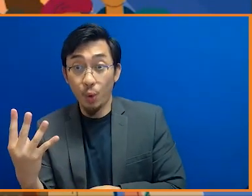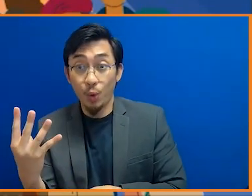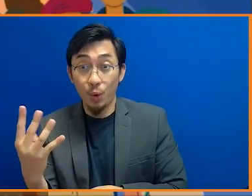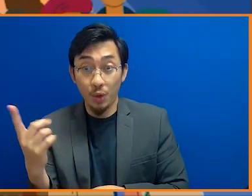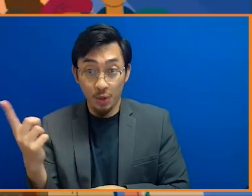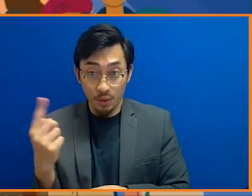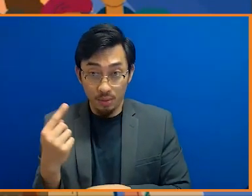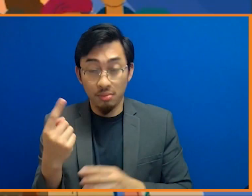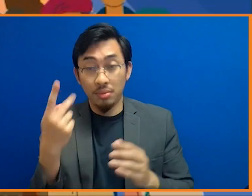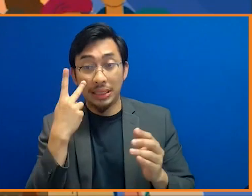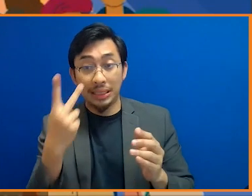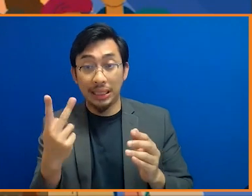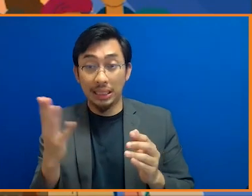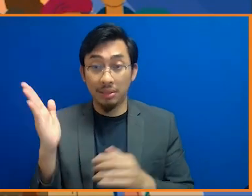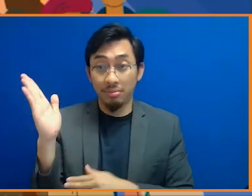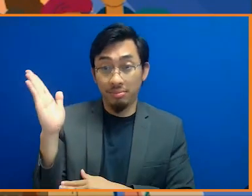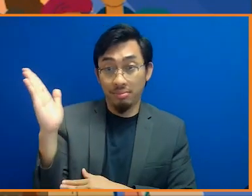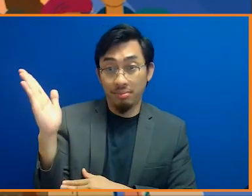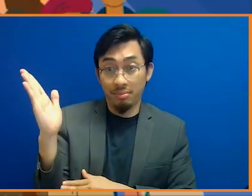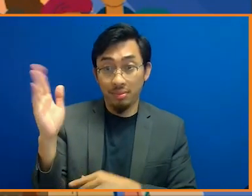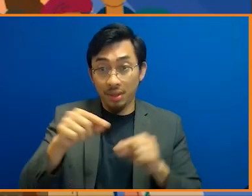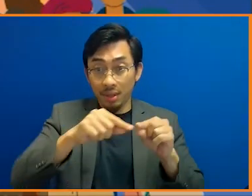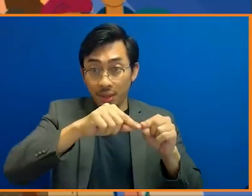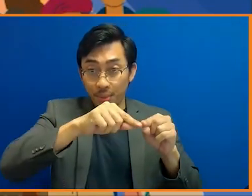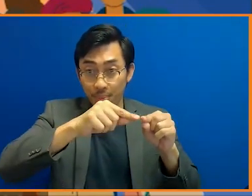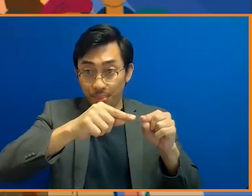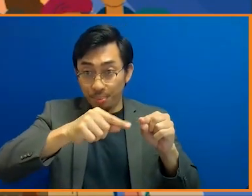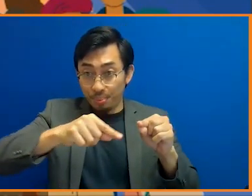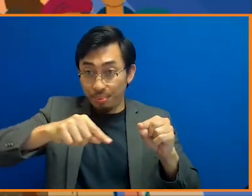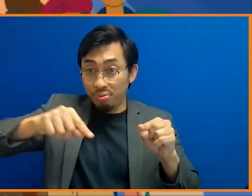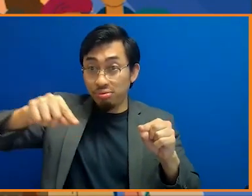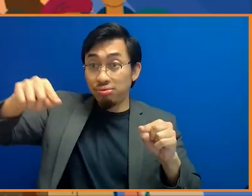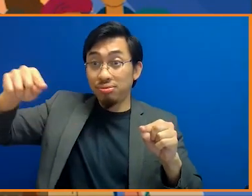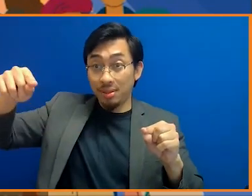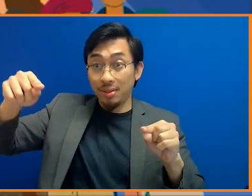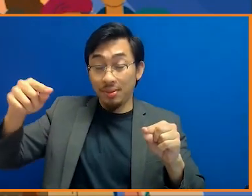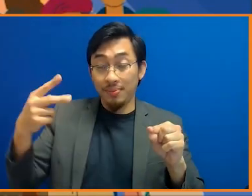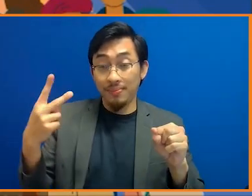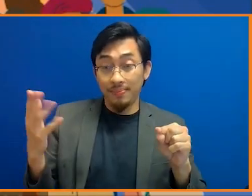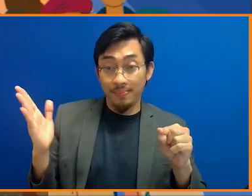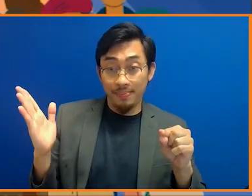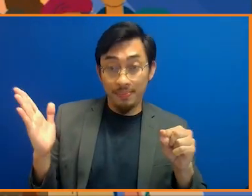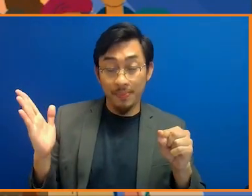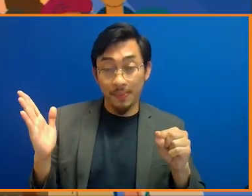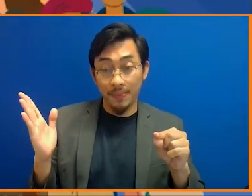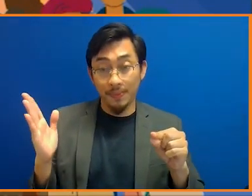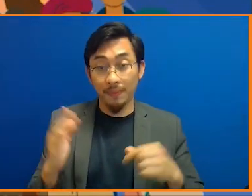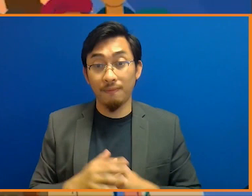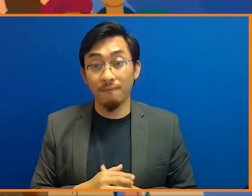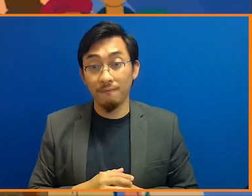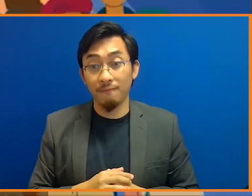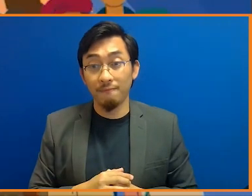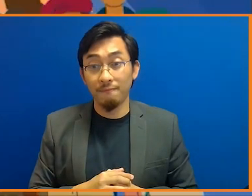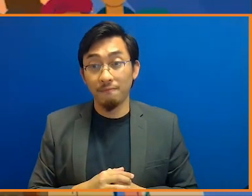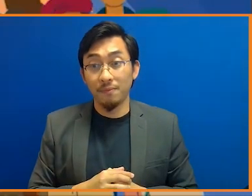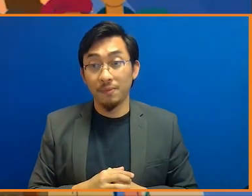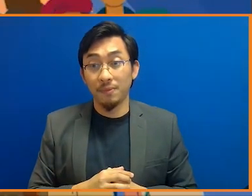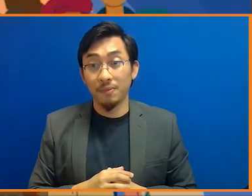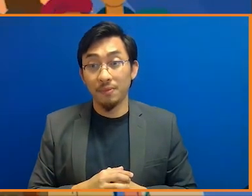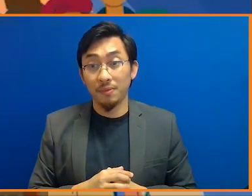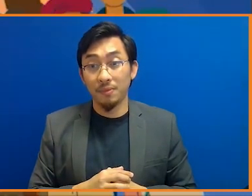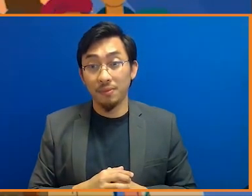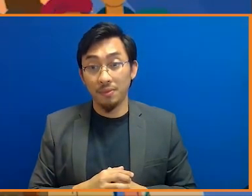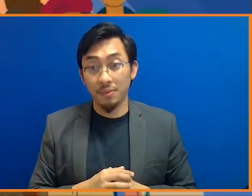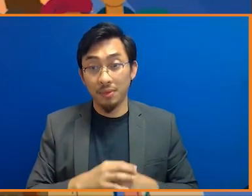2014, you can see that on the graph on the right side of the slide.